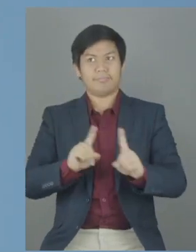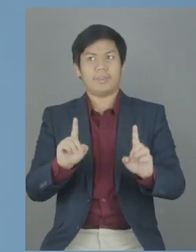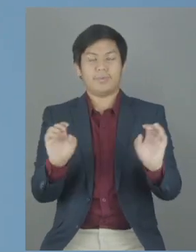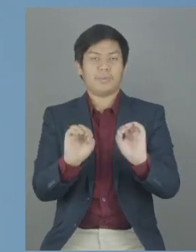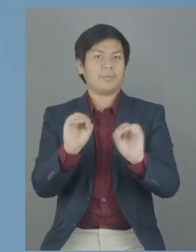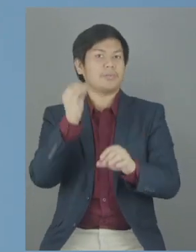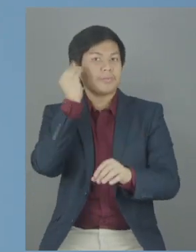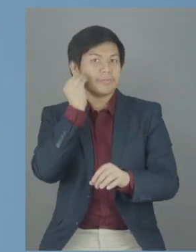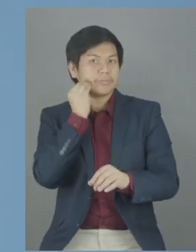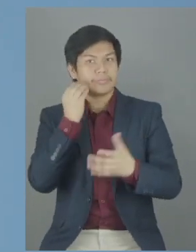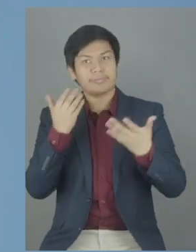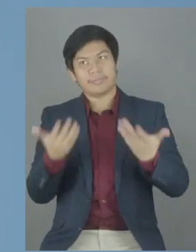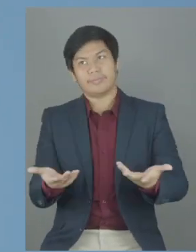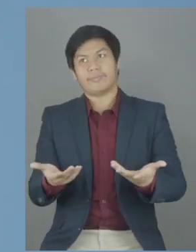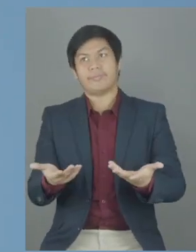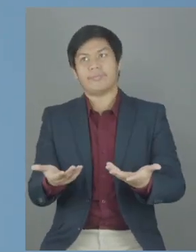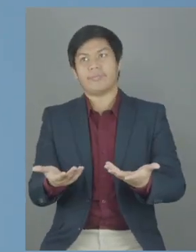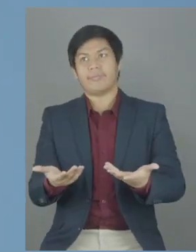but I do not have a home.